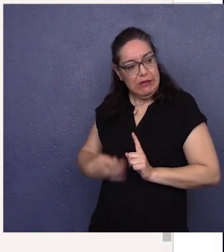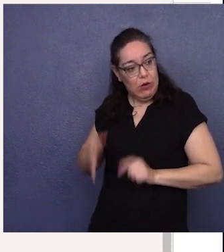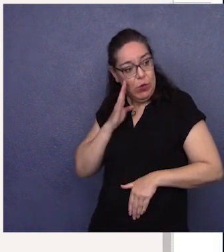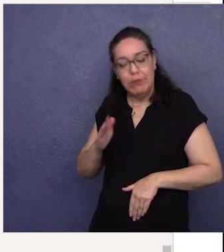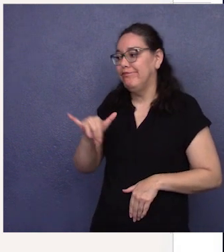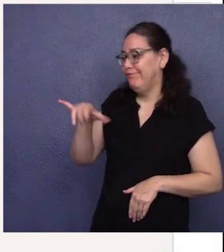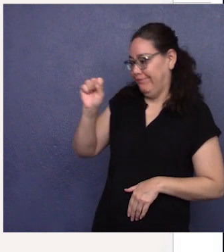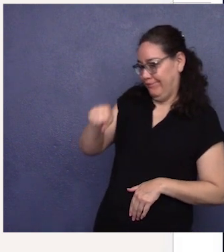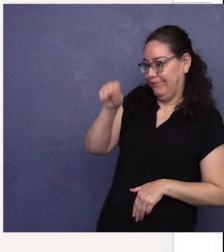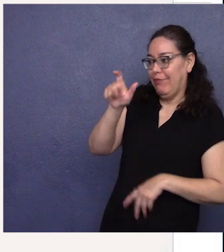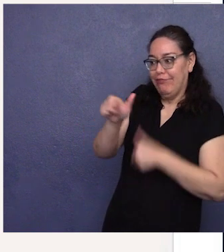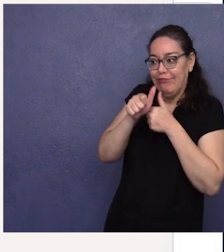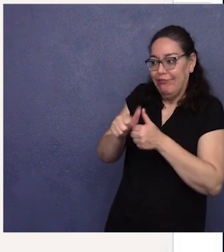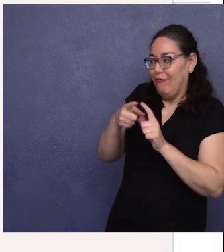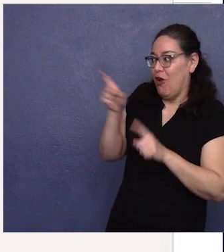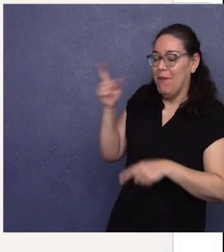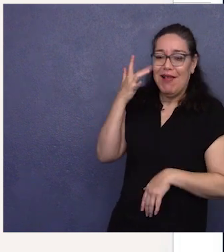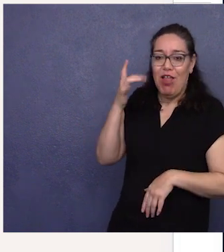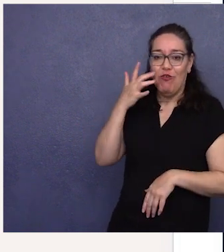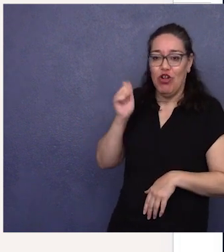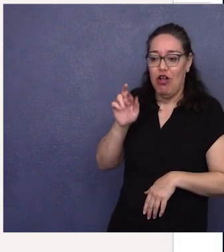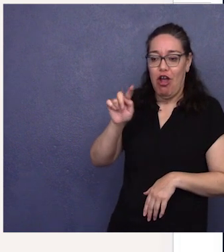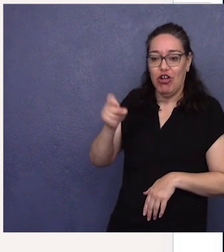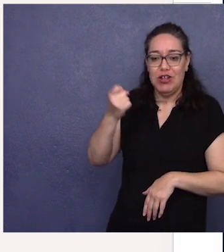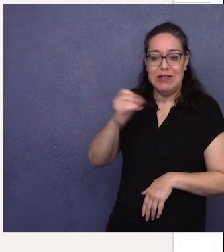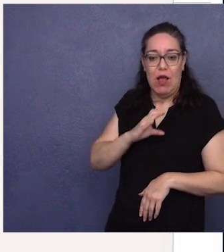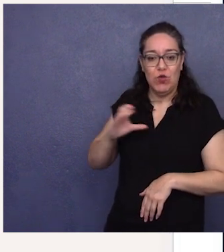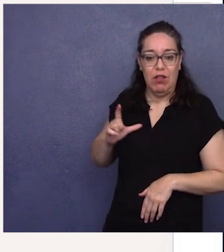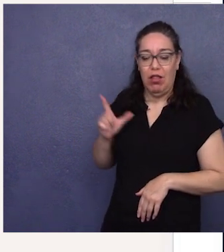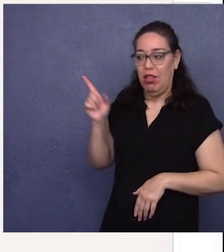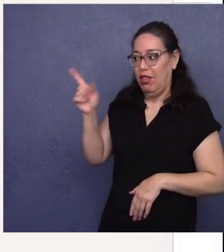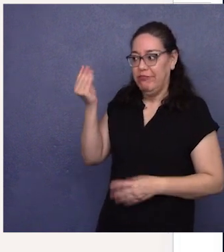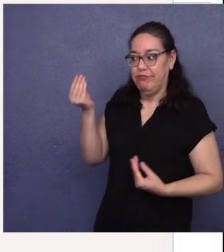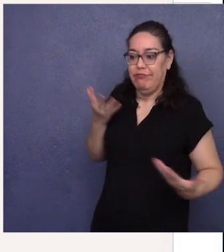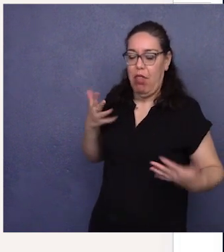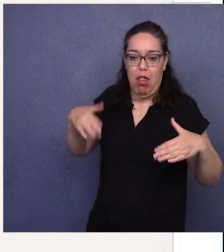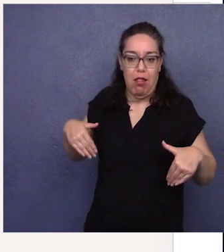from the California Arts Council, which we do not have at this point.